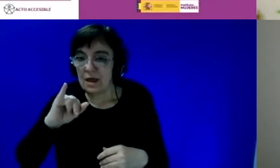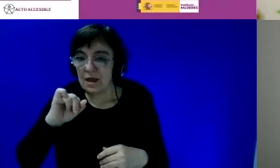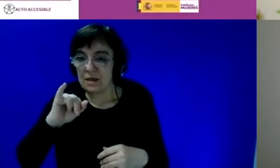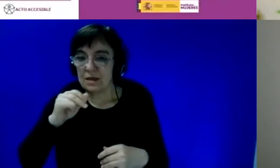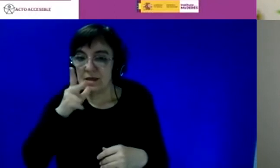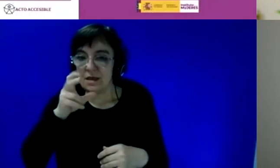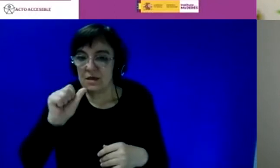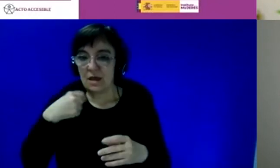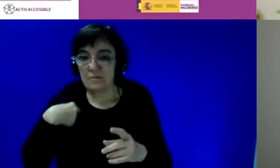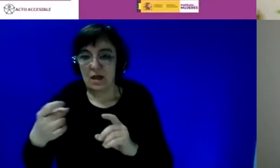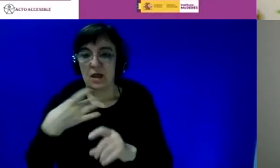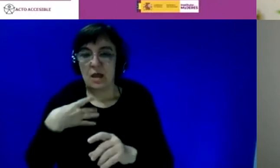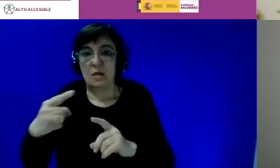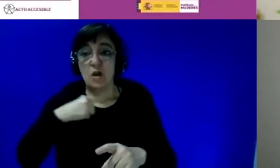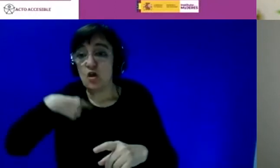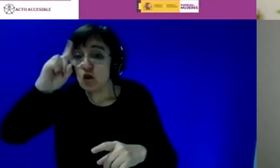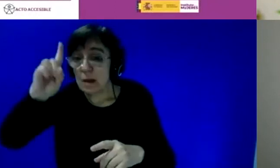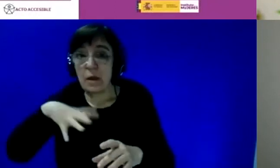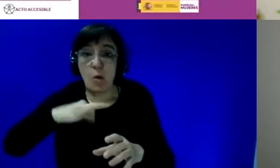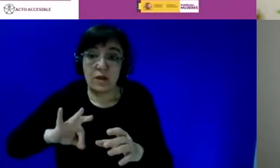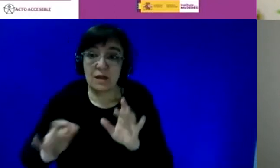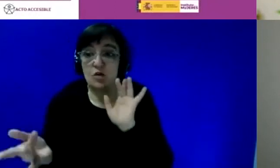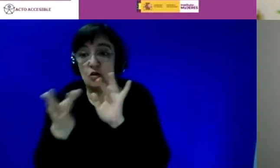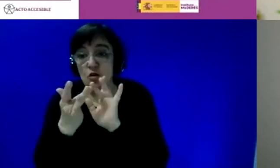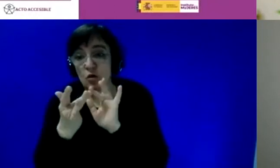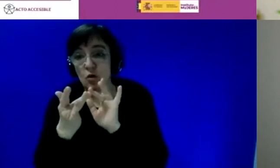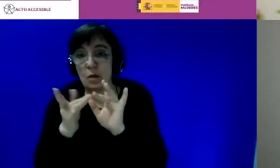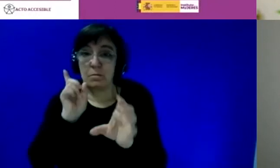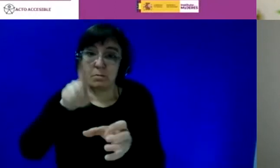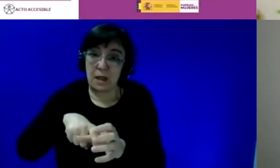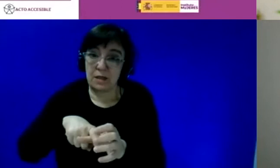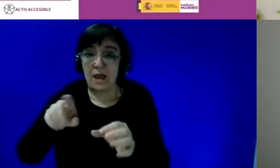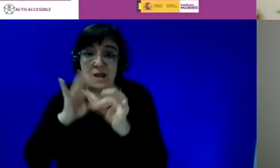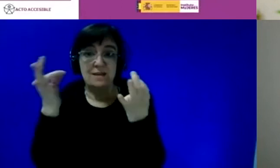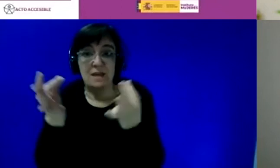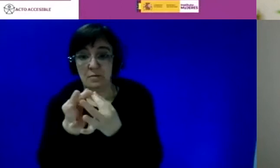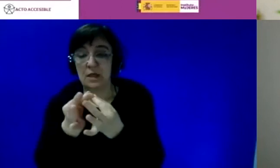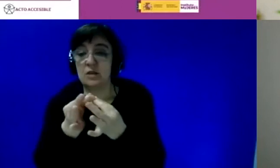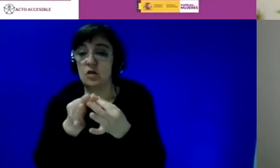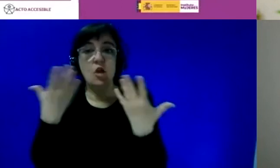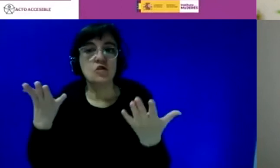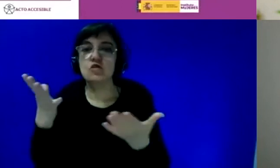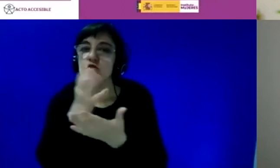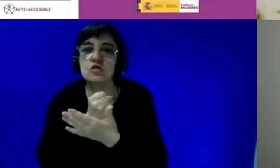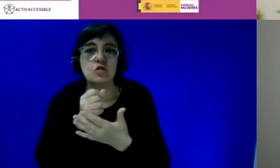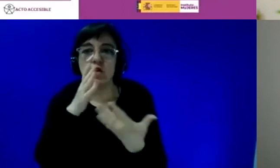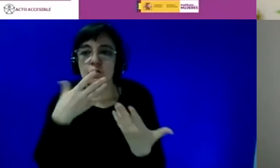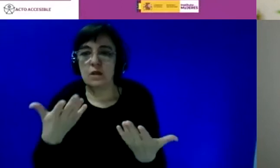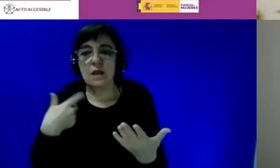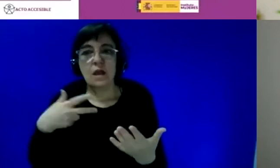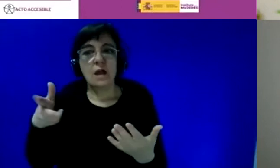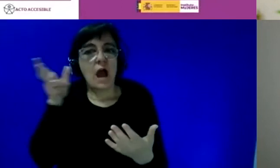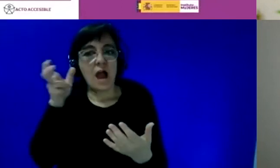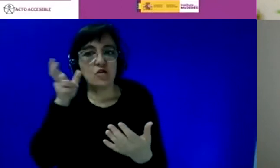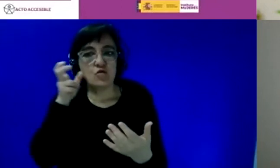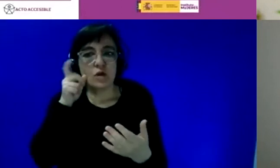you were finally able to attend the meeting. So everyone knows already your main message, but perhaps you